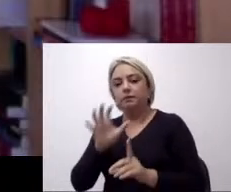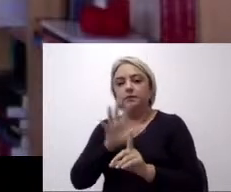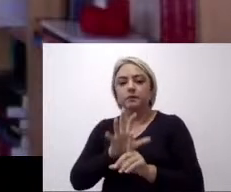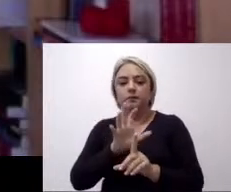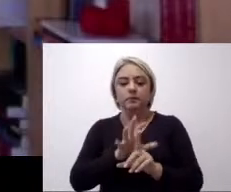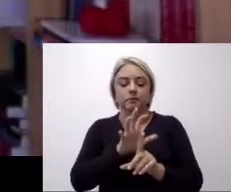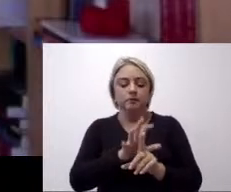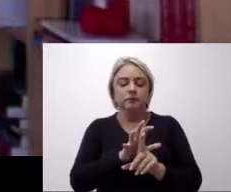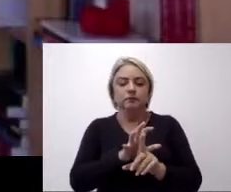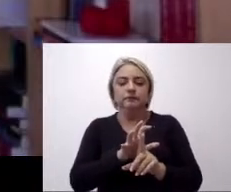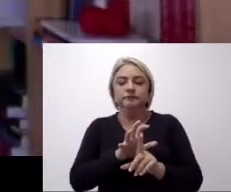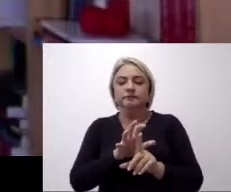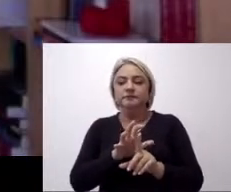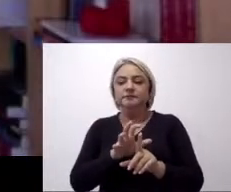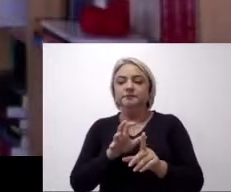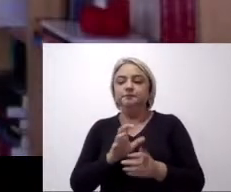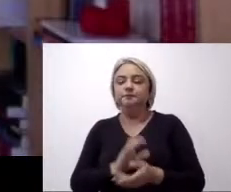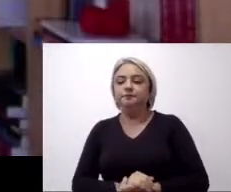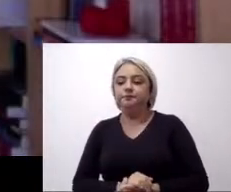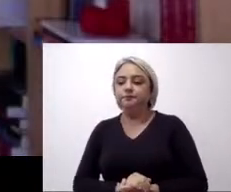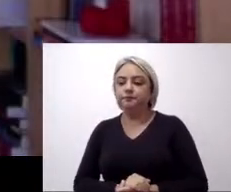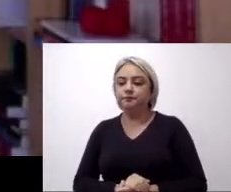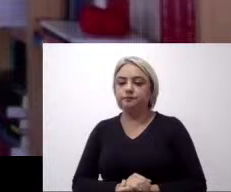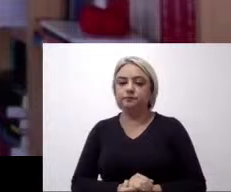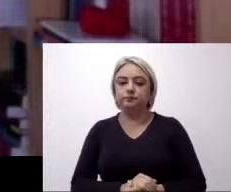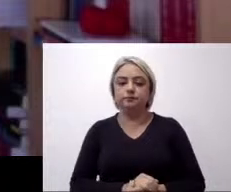public spaces. So